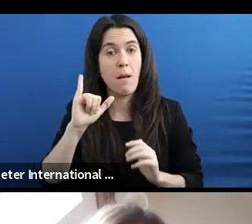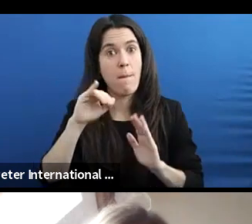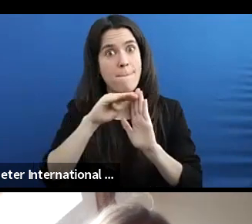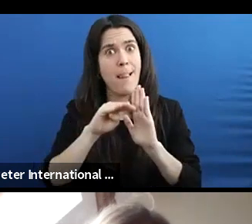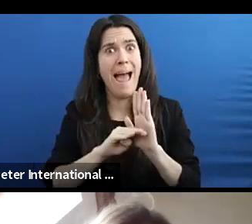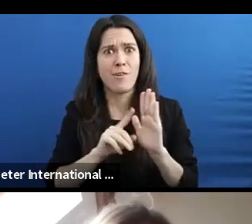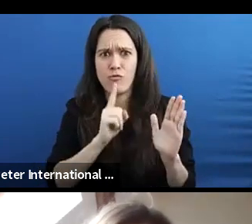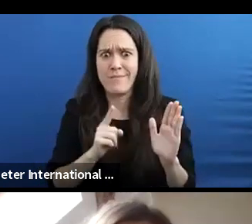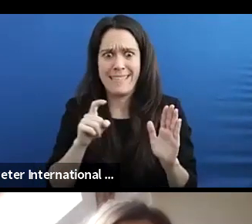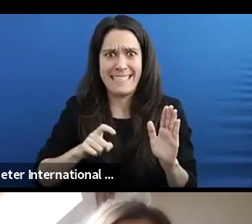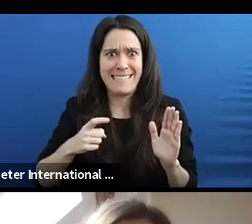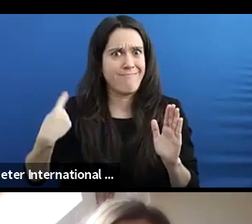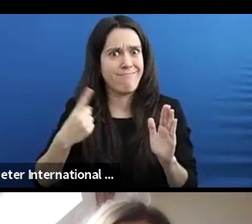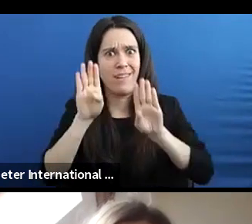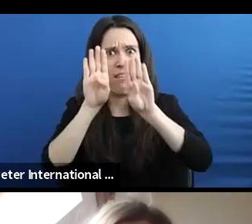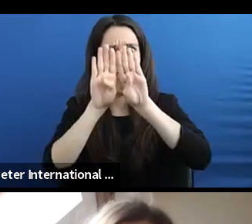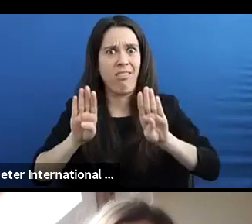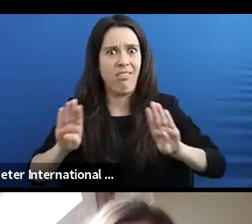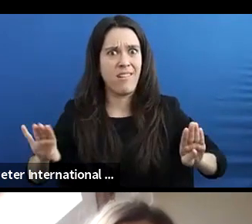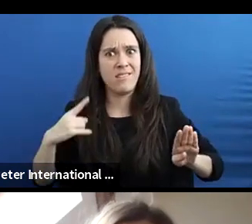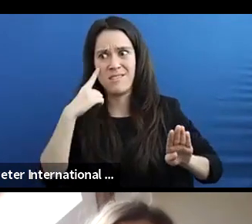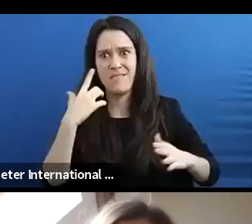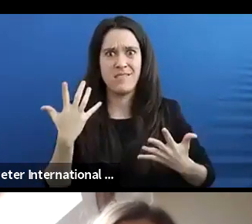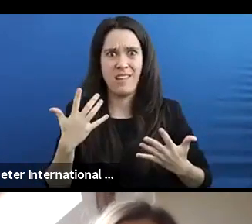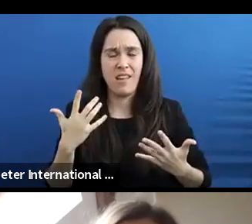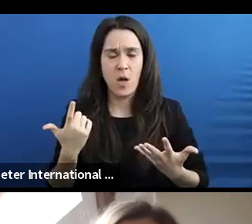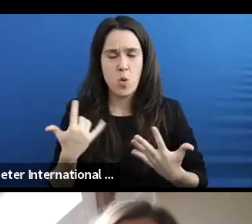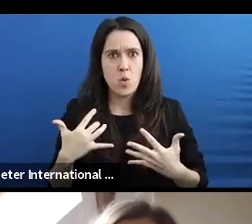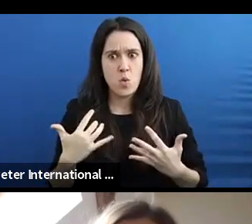it touches on the heart of what we do,